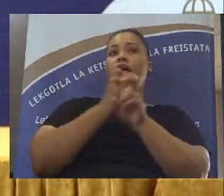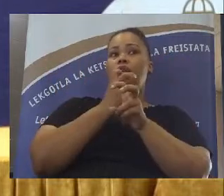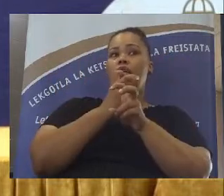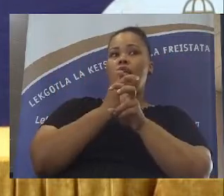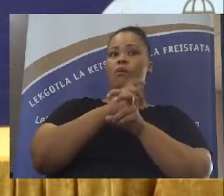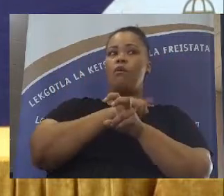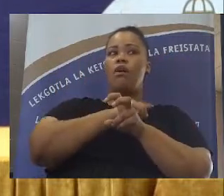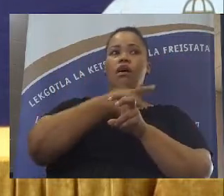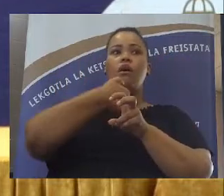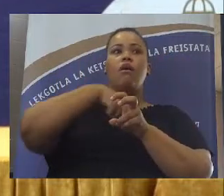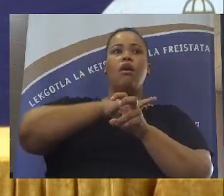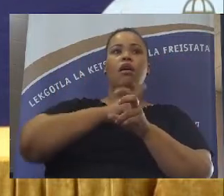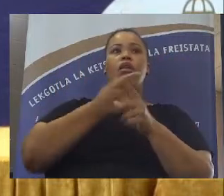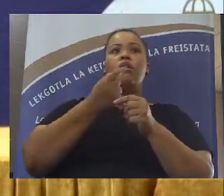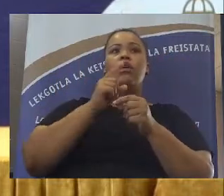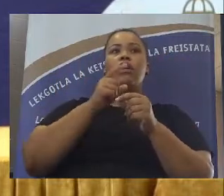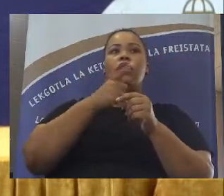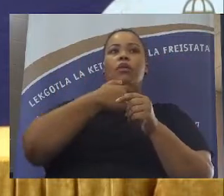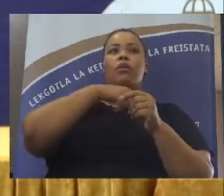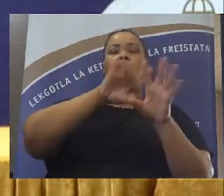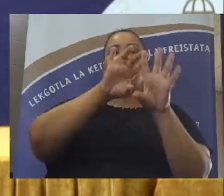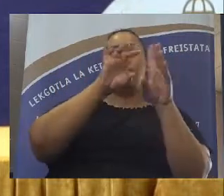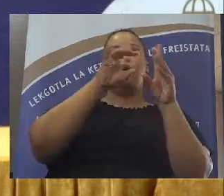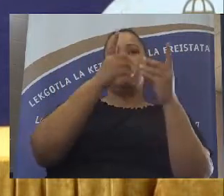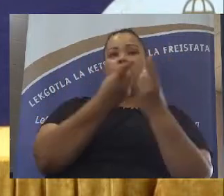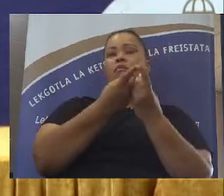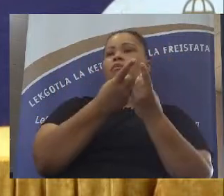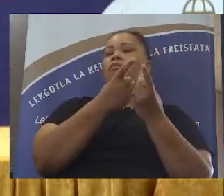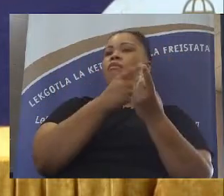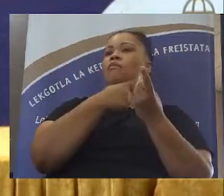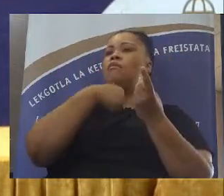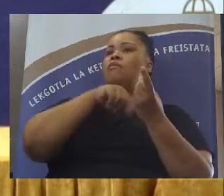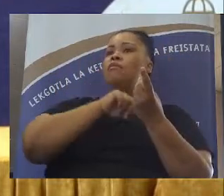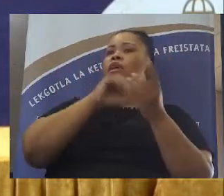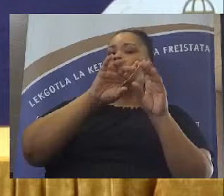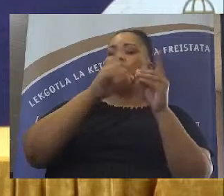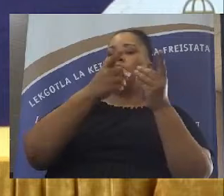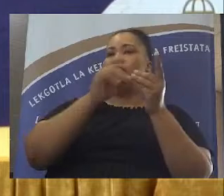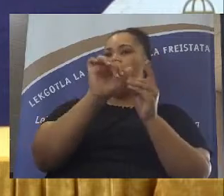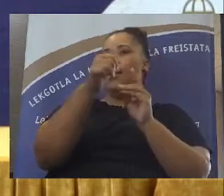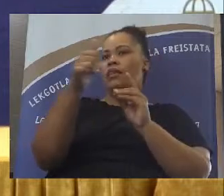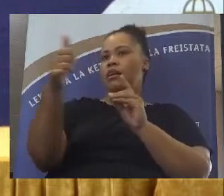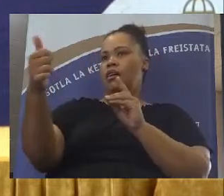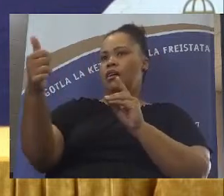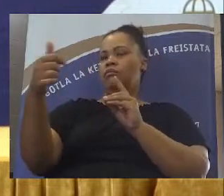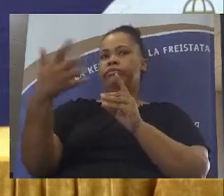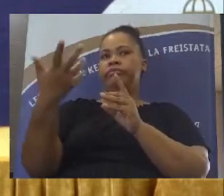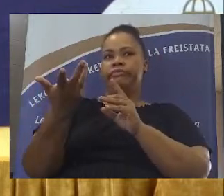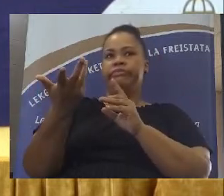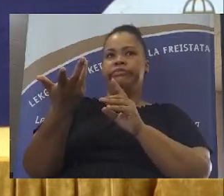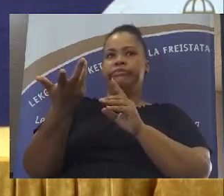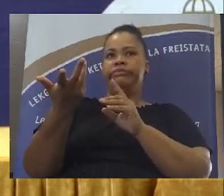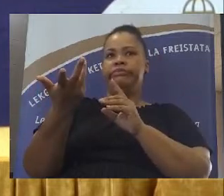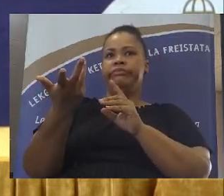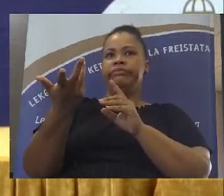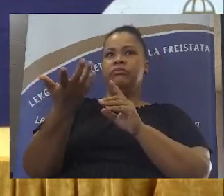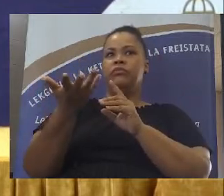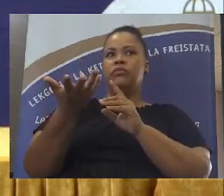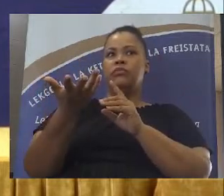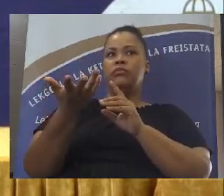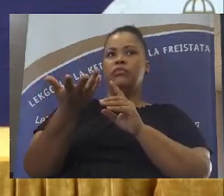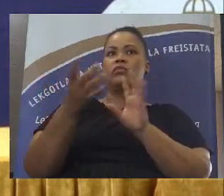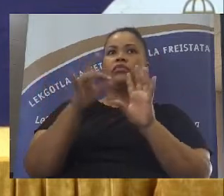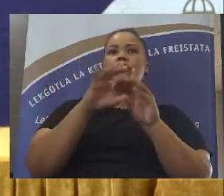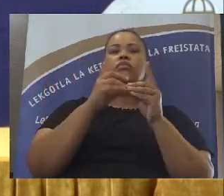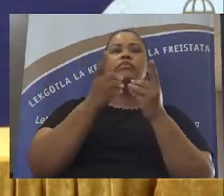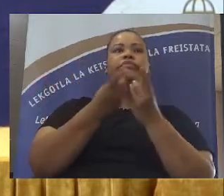Because what we try to do as a department as well, we go to other departments, like the